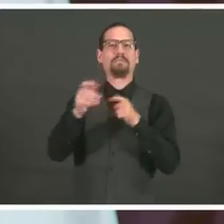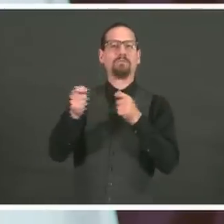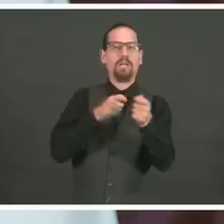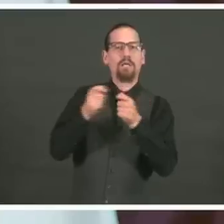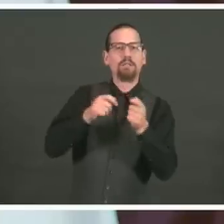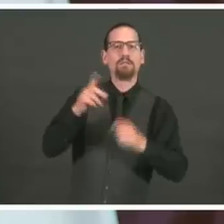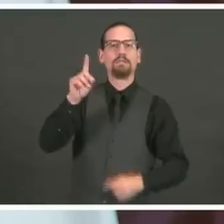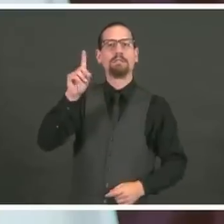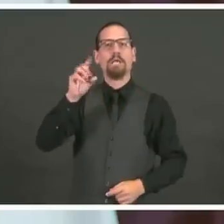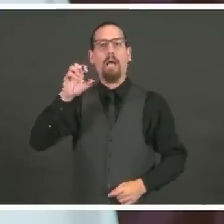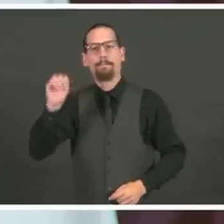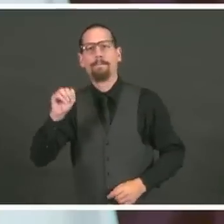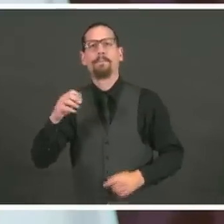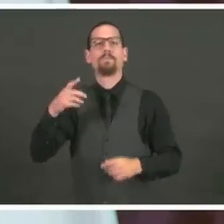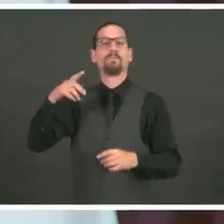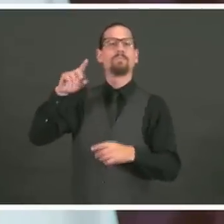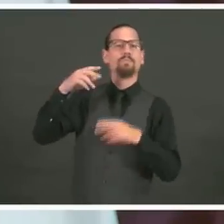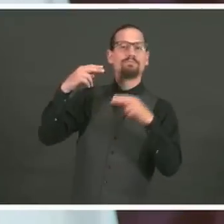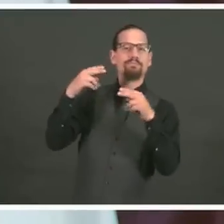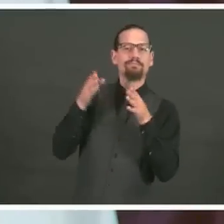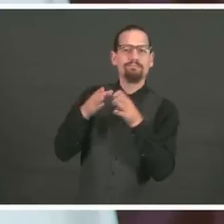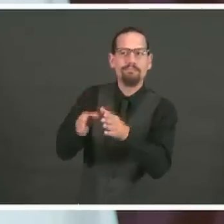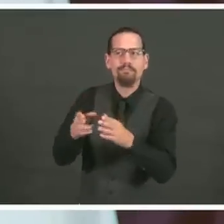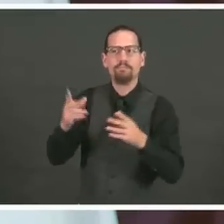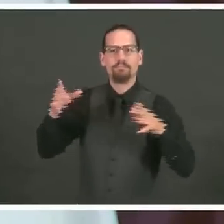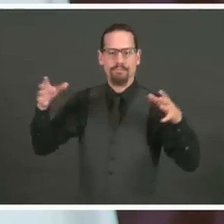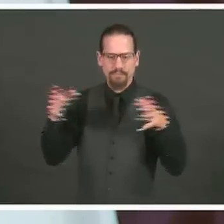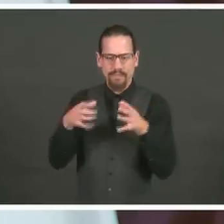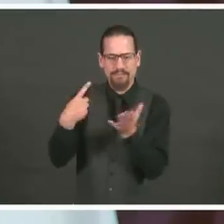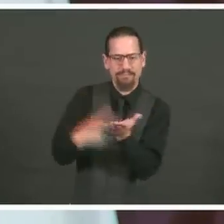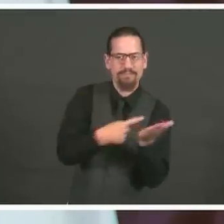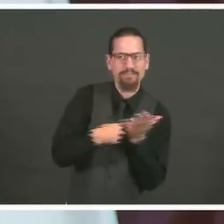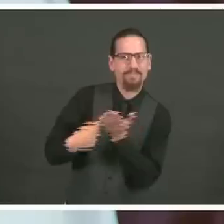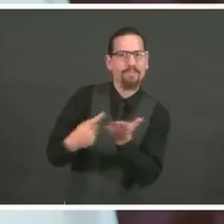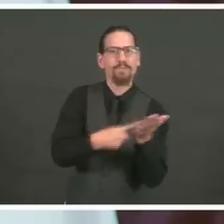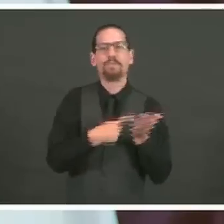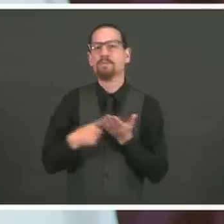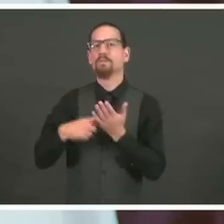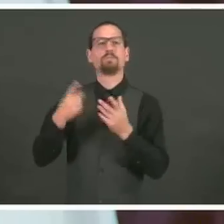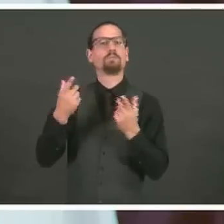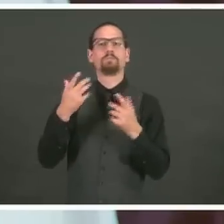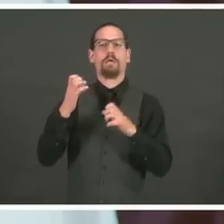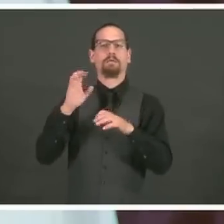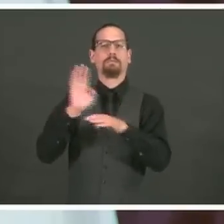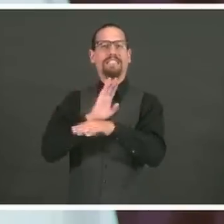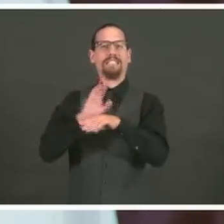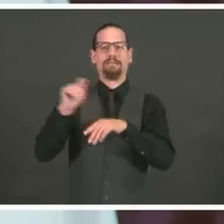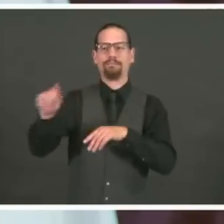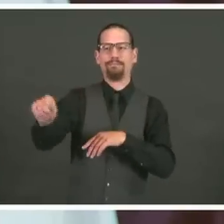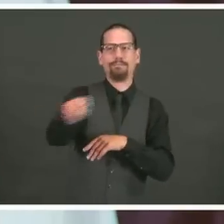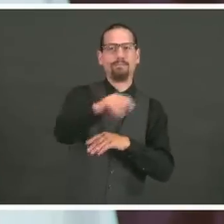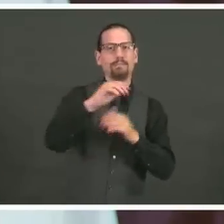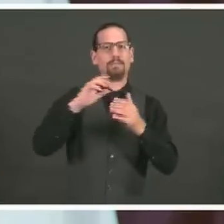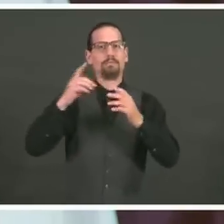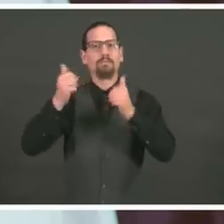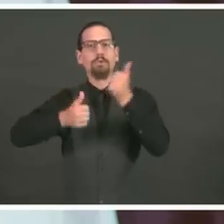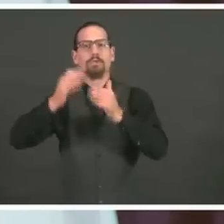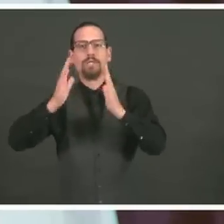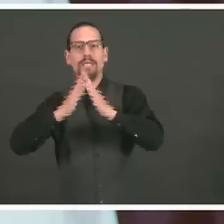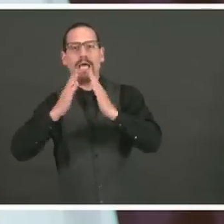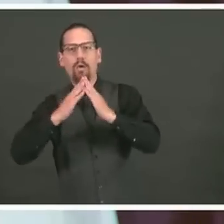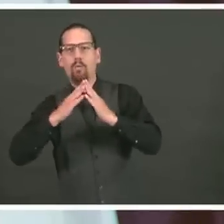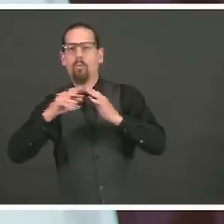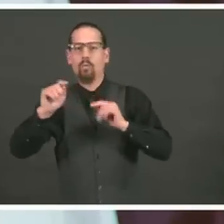team. They're going to be working with businesses and also cities and towns to help come up with